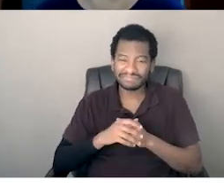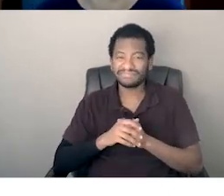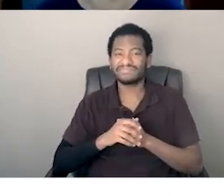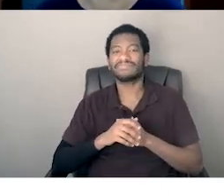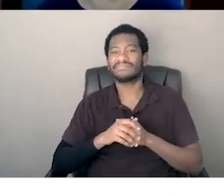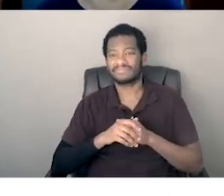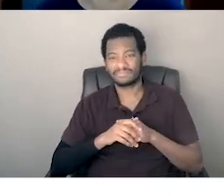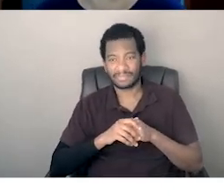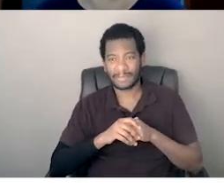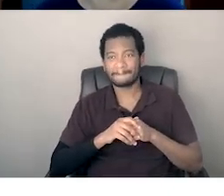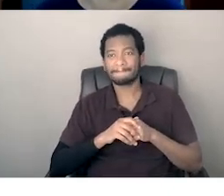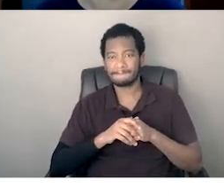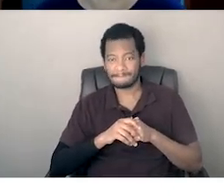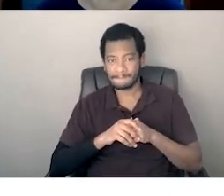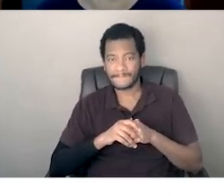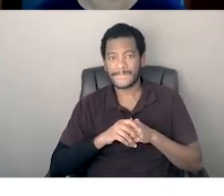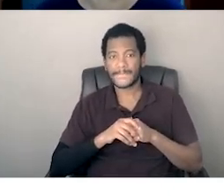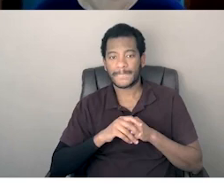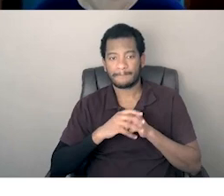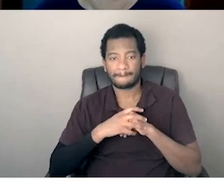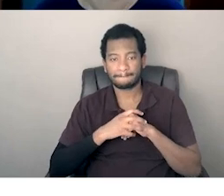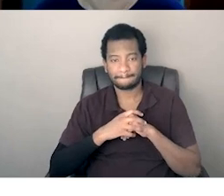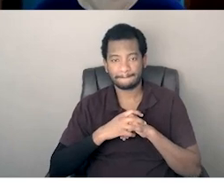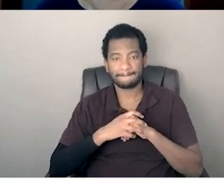jargon, for sure.